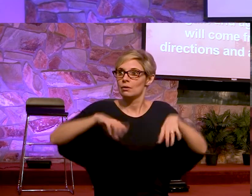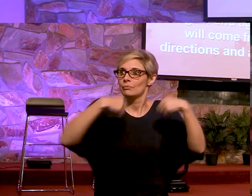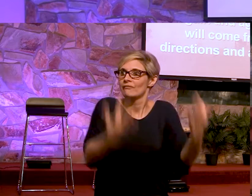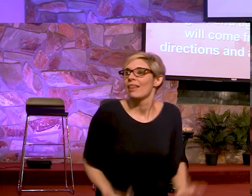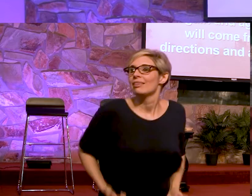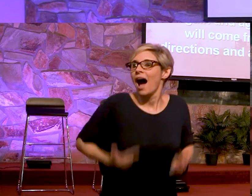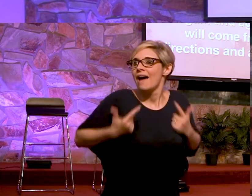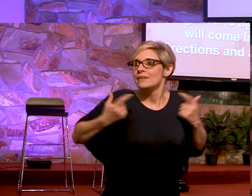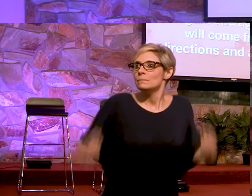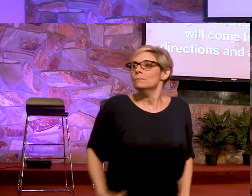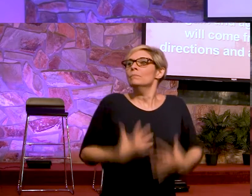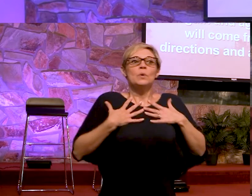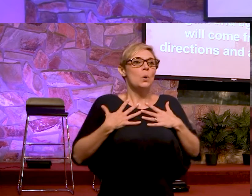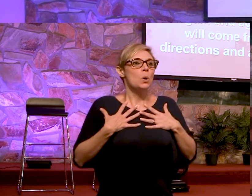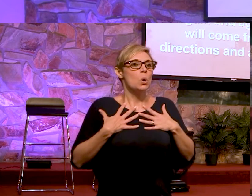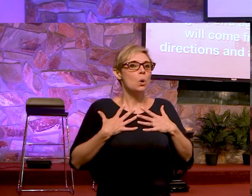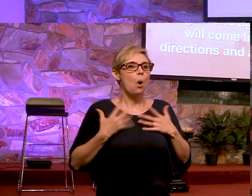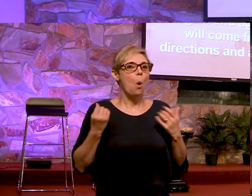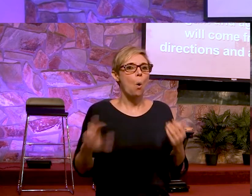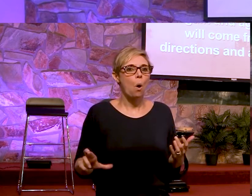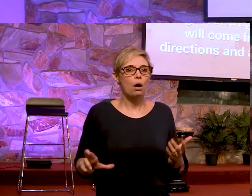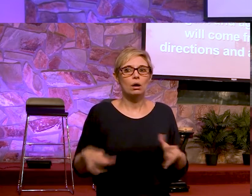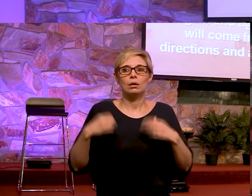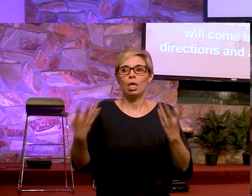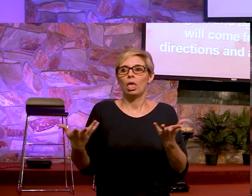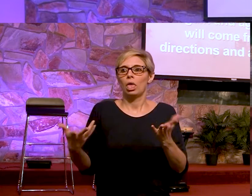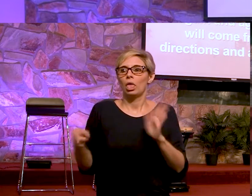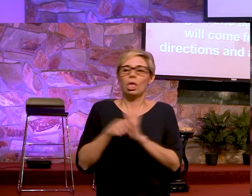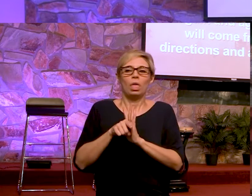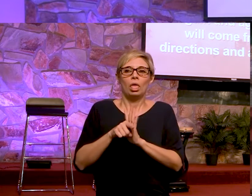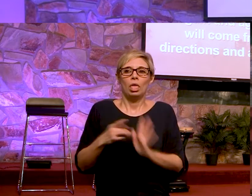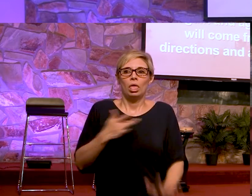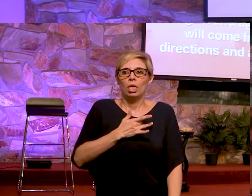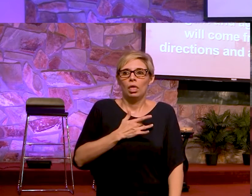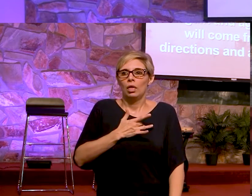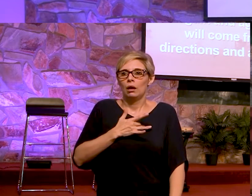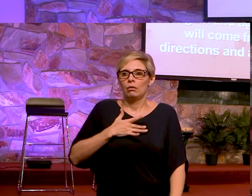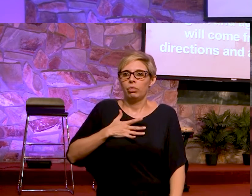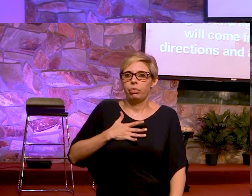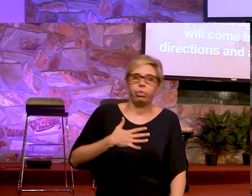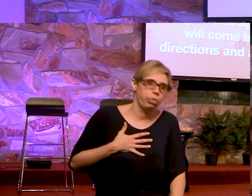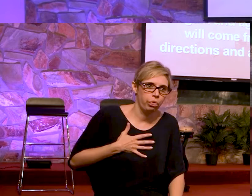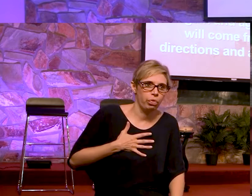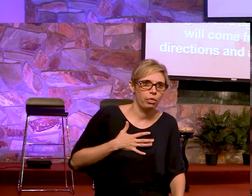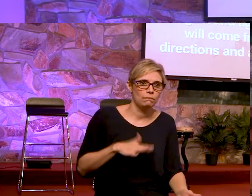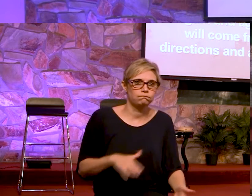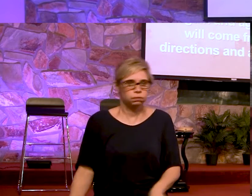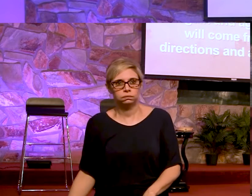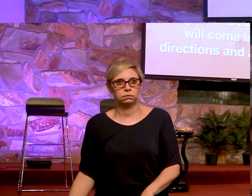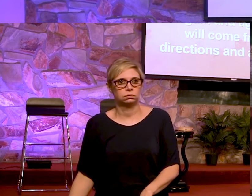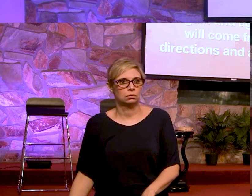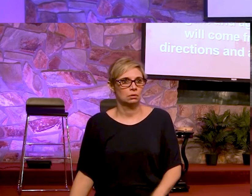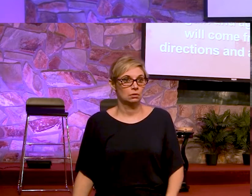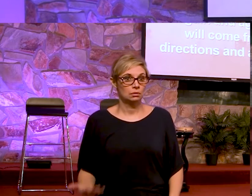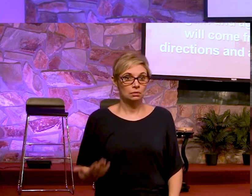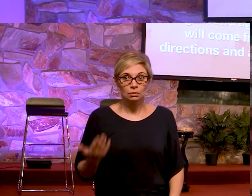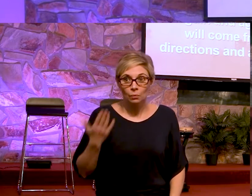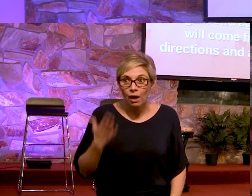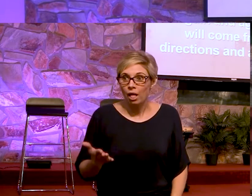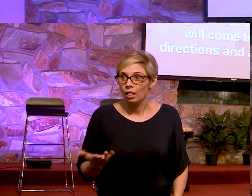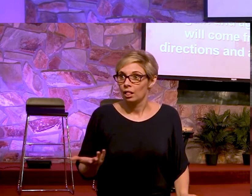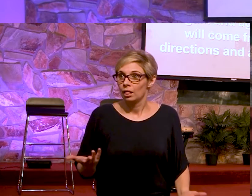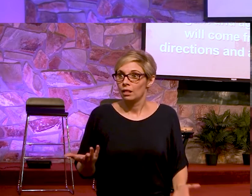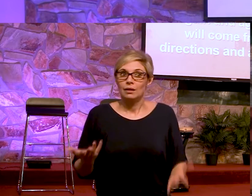life or bring death. With our mouth, with our words, we can either